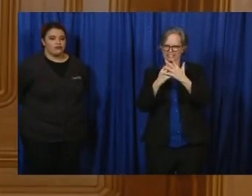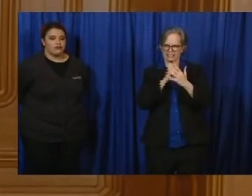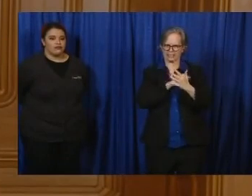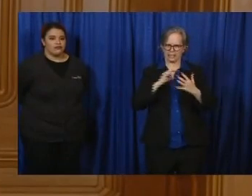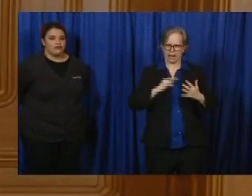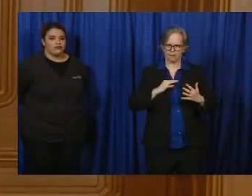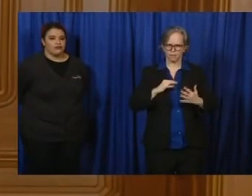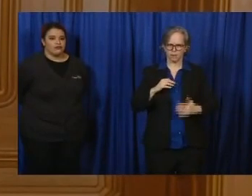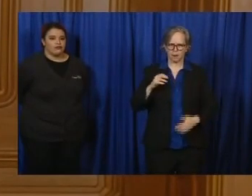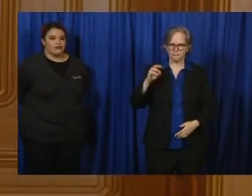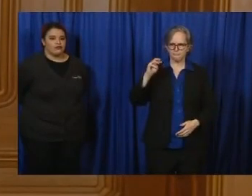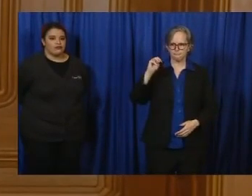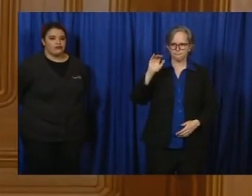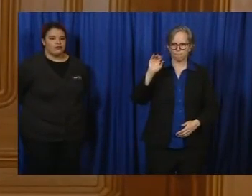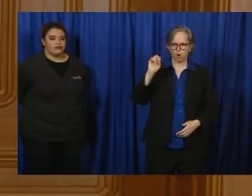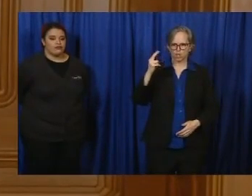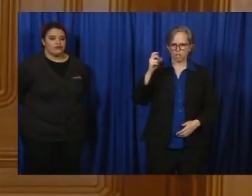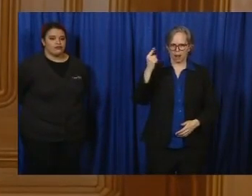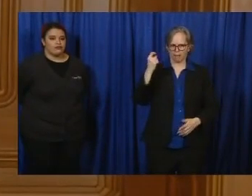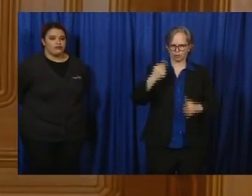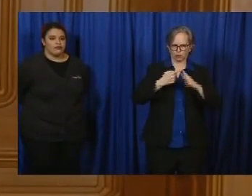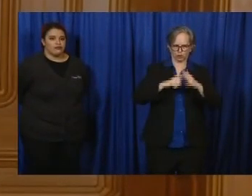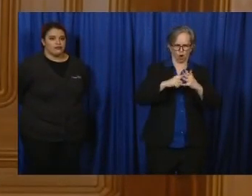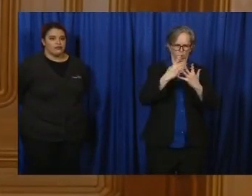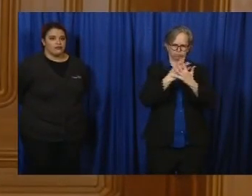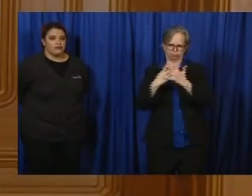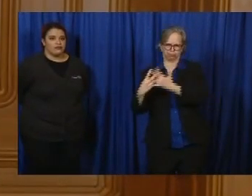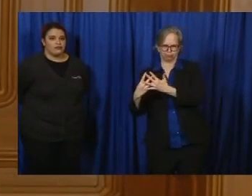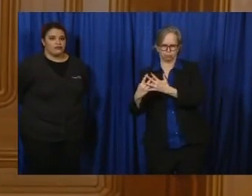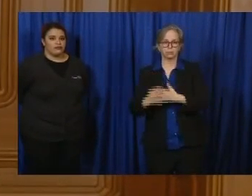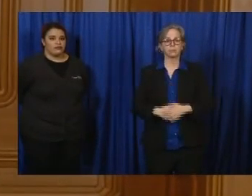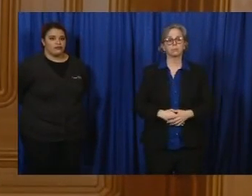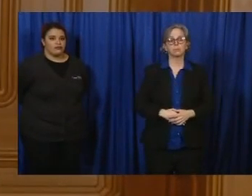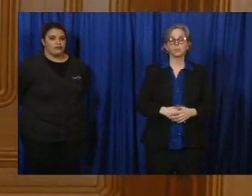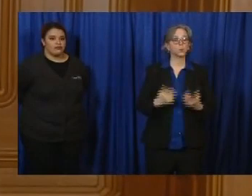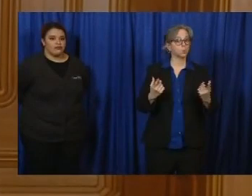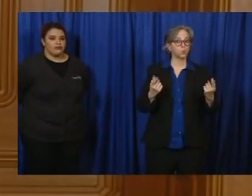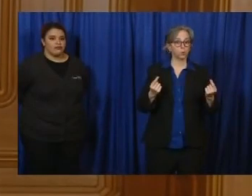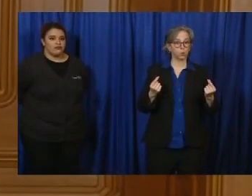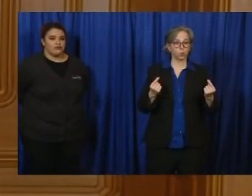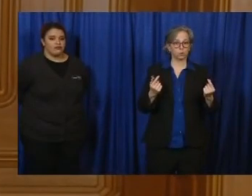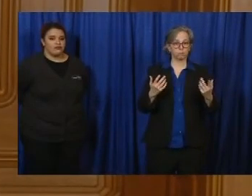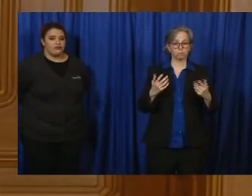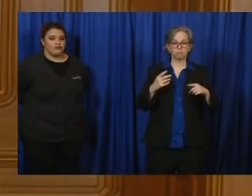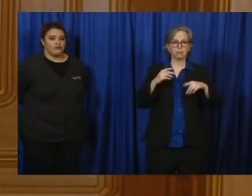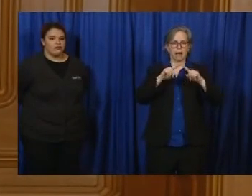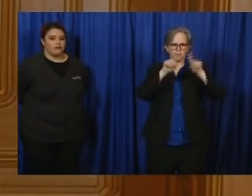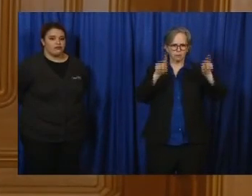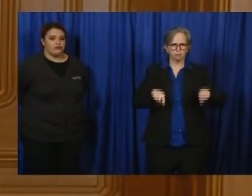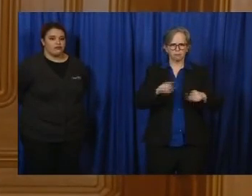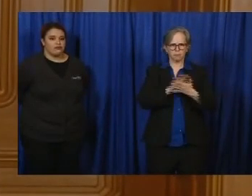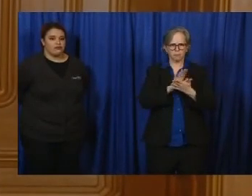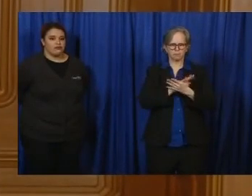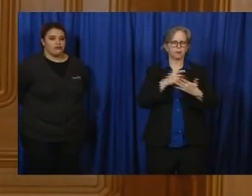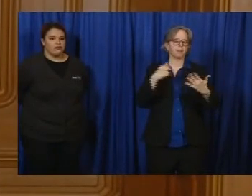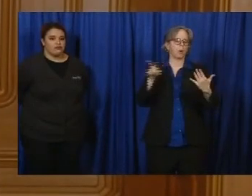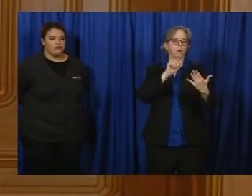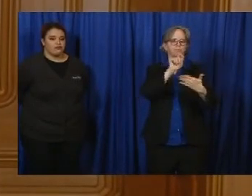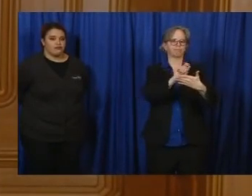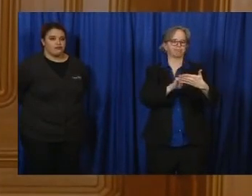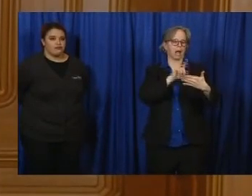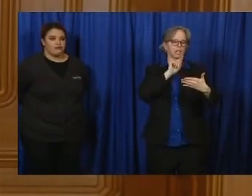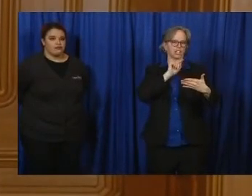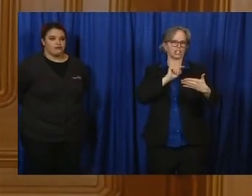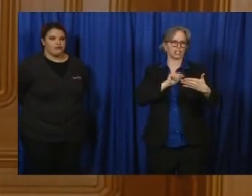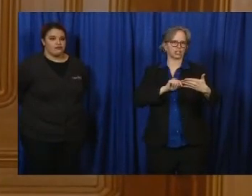prison, staff are screened using a questionnaire developed using ODH and CDC guidelines. That screening form requires a